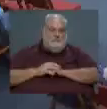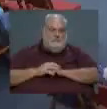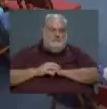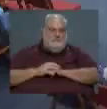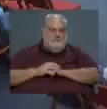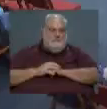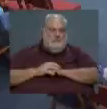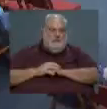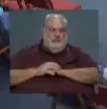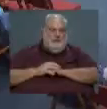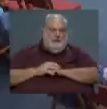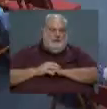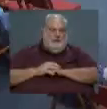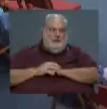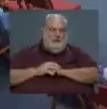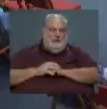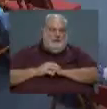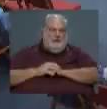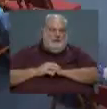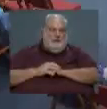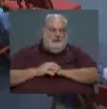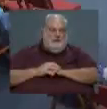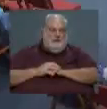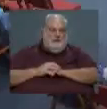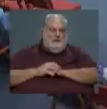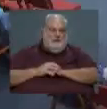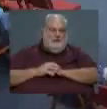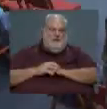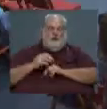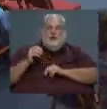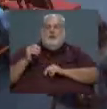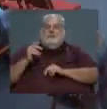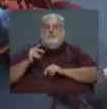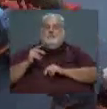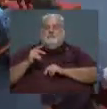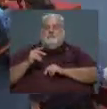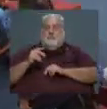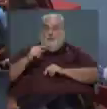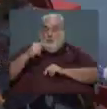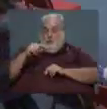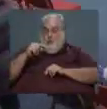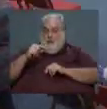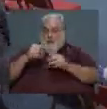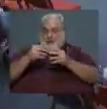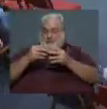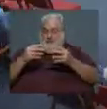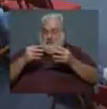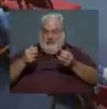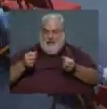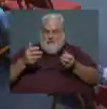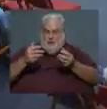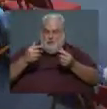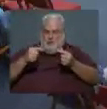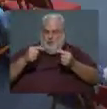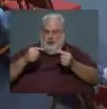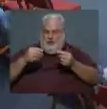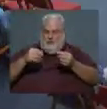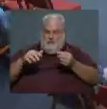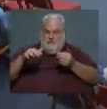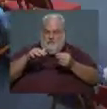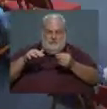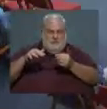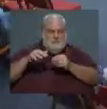You're on. Oh. That one right there. Okay. The green is a fence, and how much green space? It's